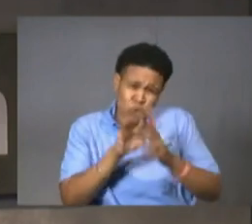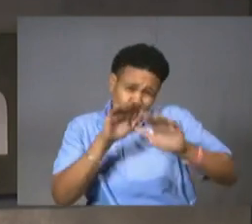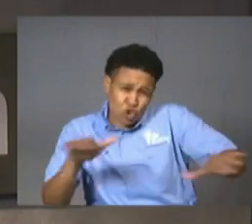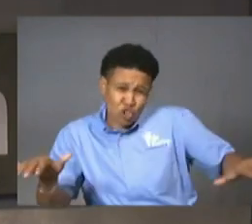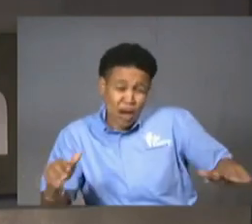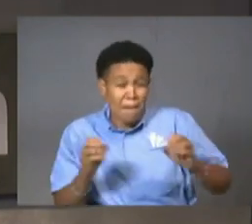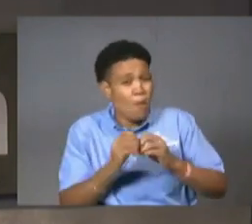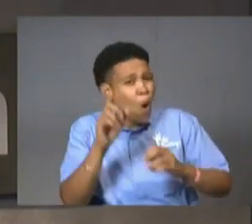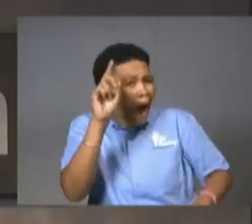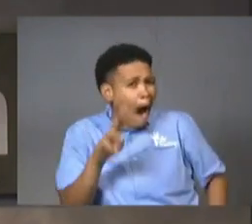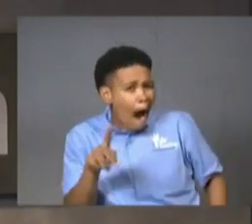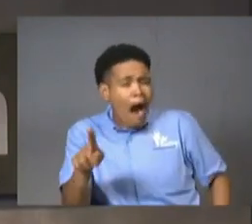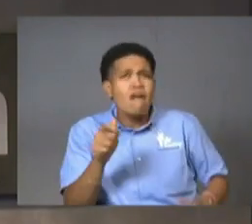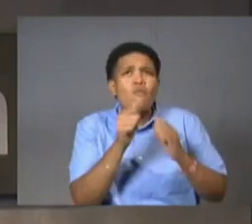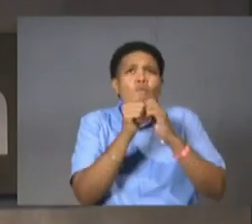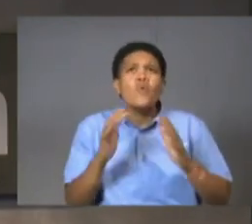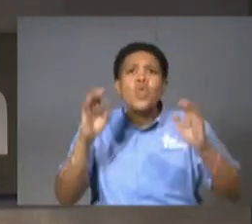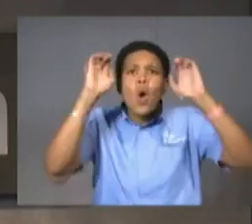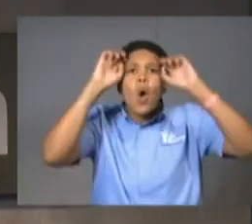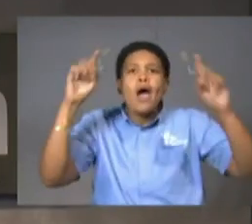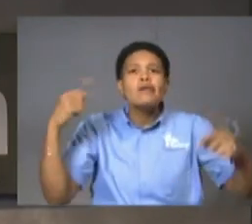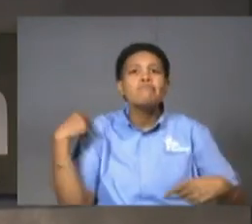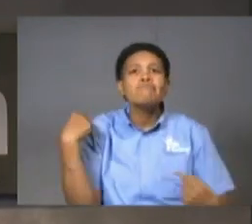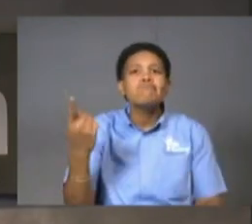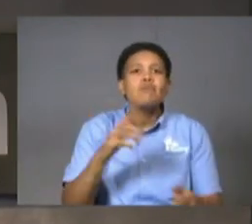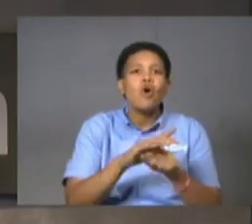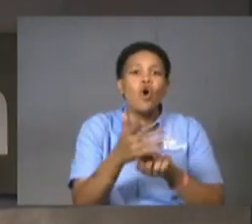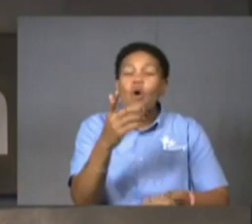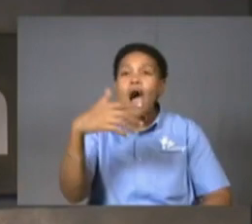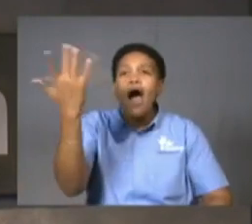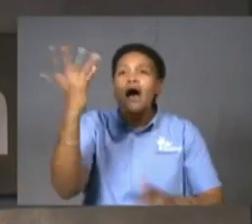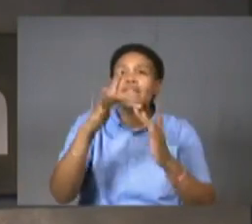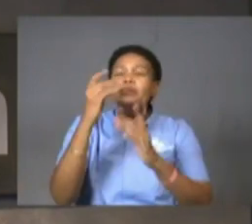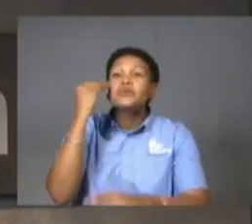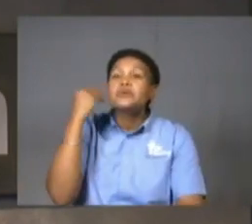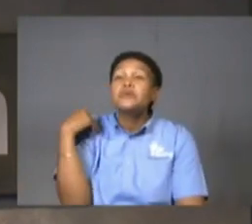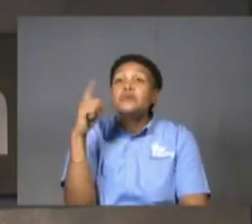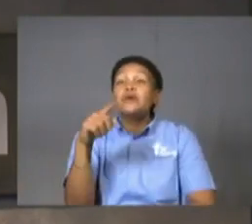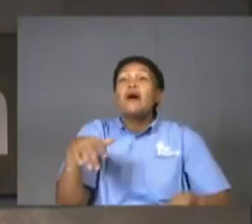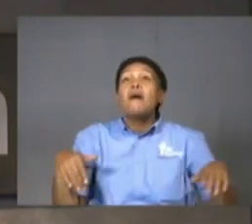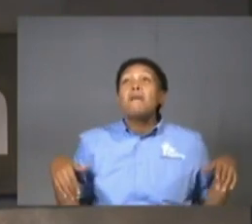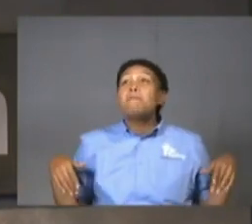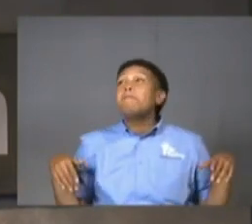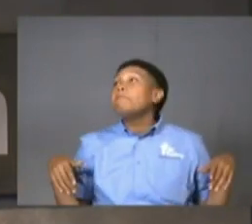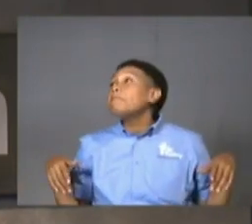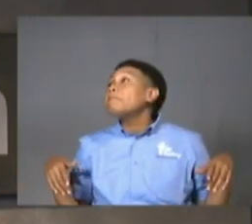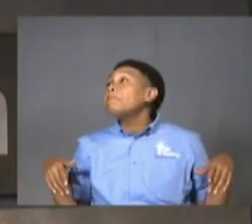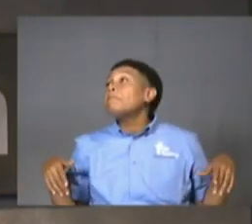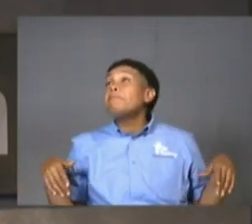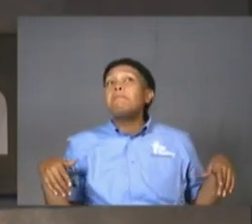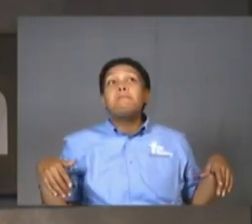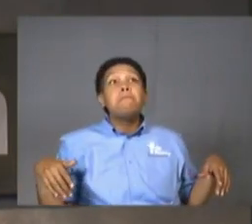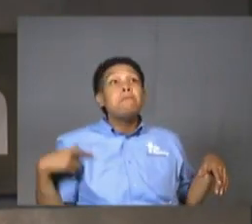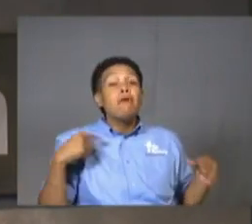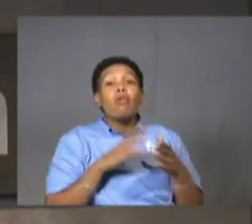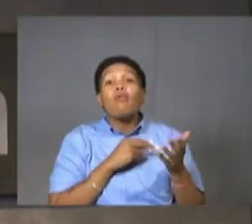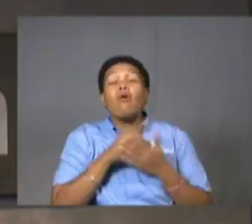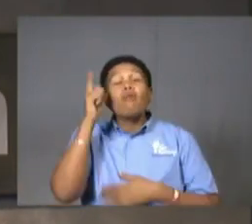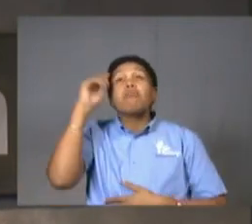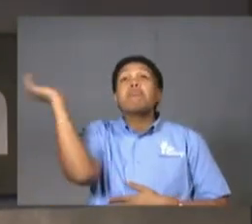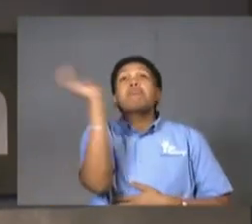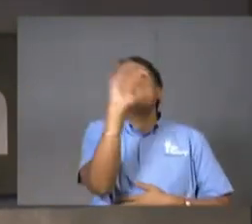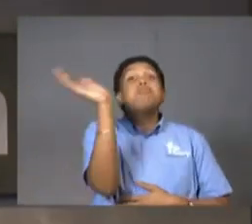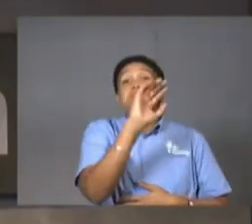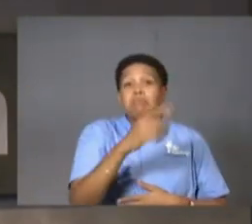half, have been without education since COVID because they can't attend school, and many of them don't have access to the internet, so they